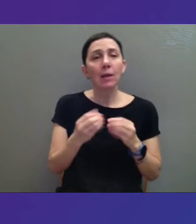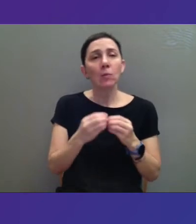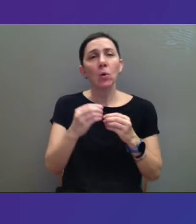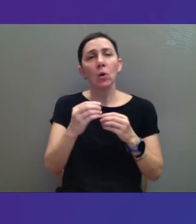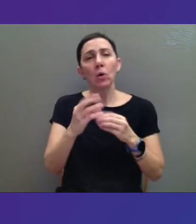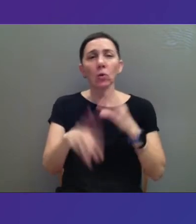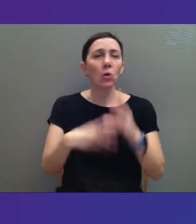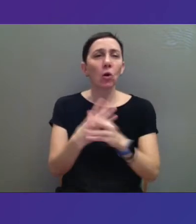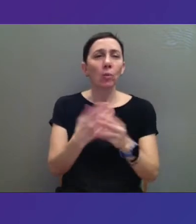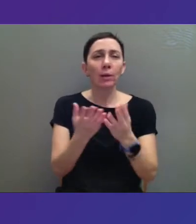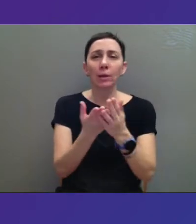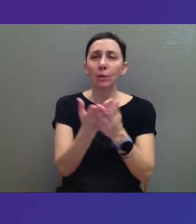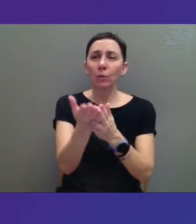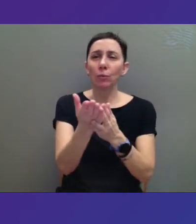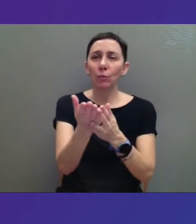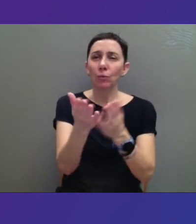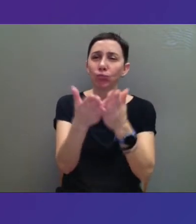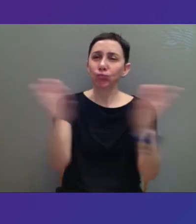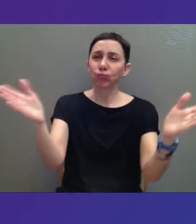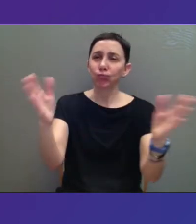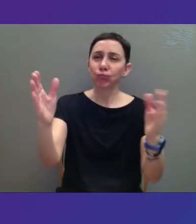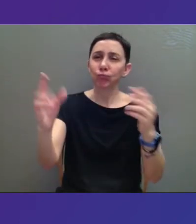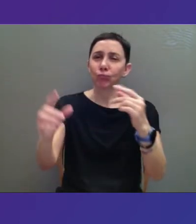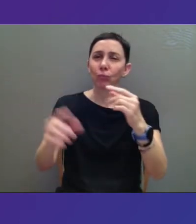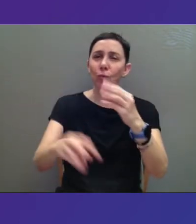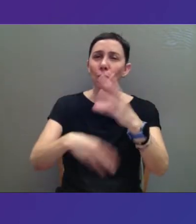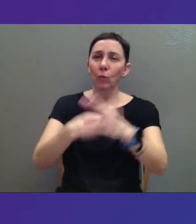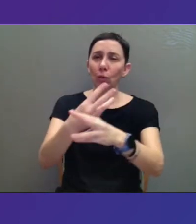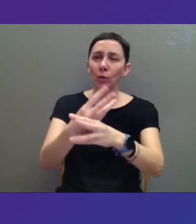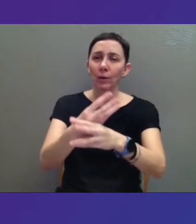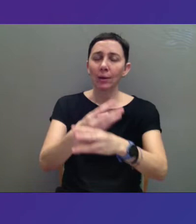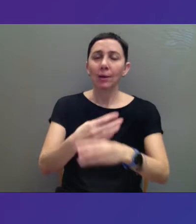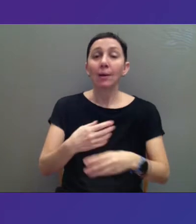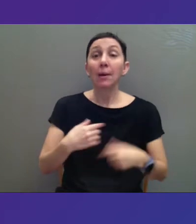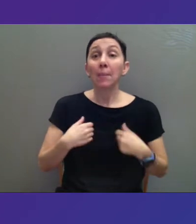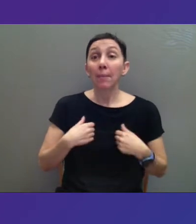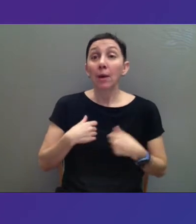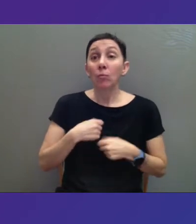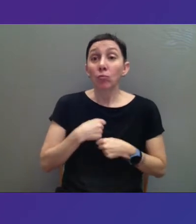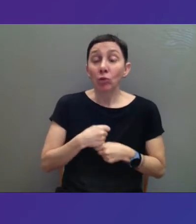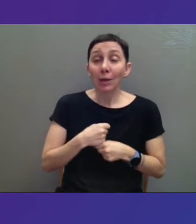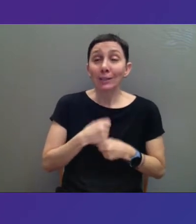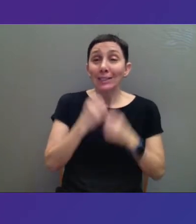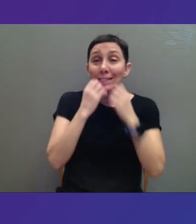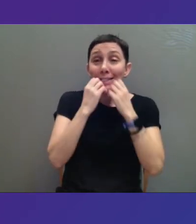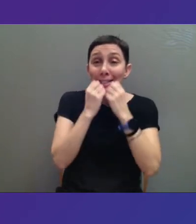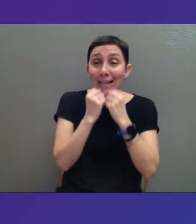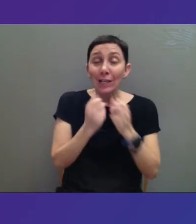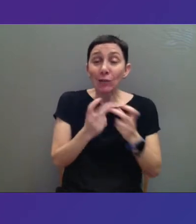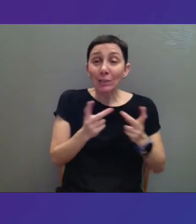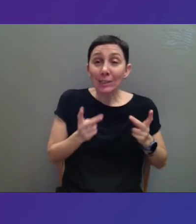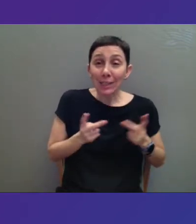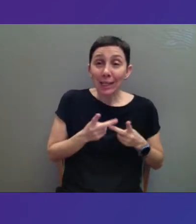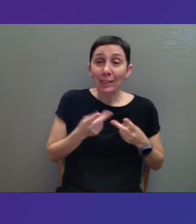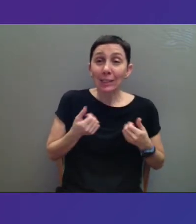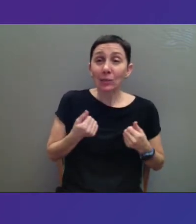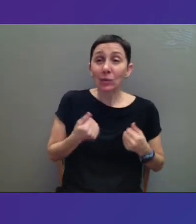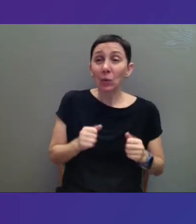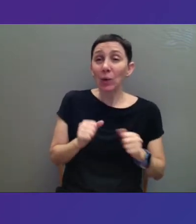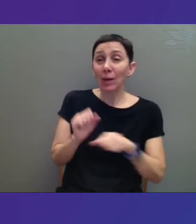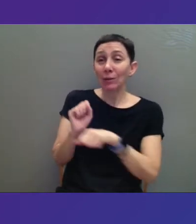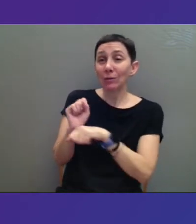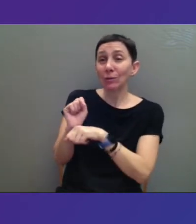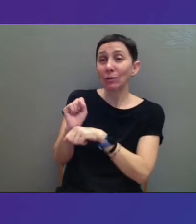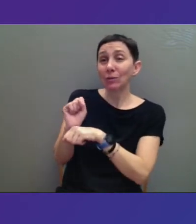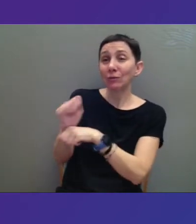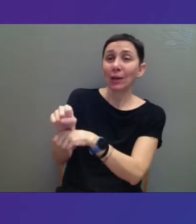entire world. And for me, it's the protection of sacred sites is combating climate change. In order to continue moving forward and protect